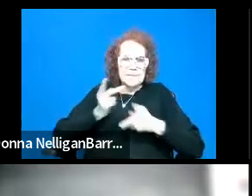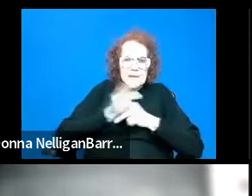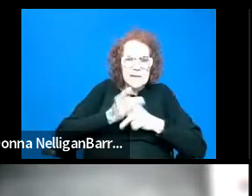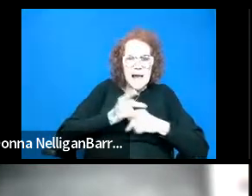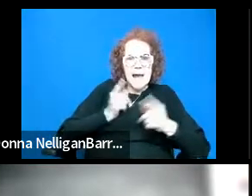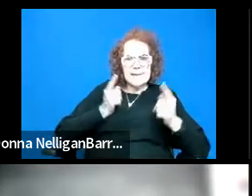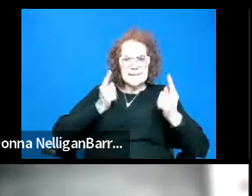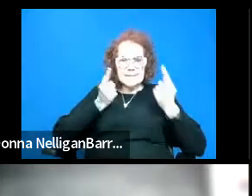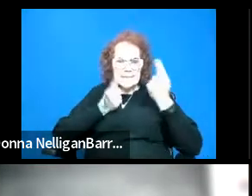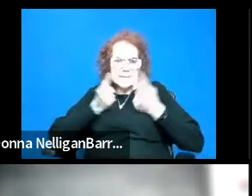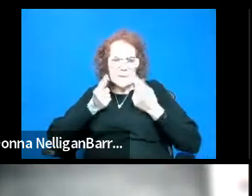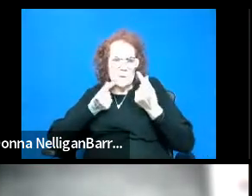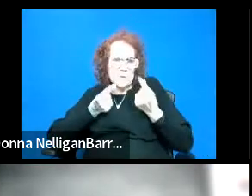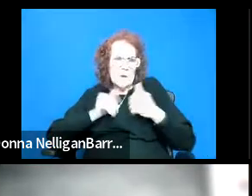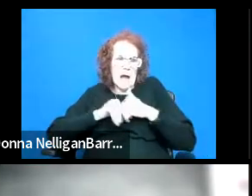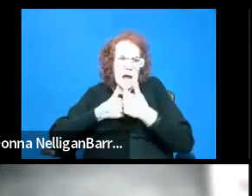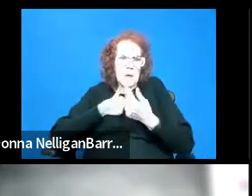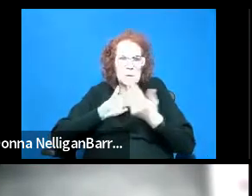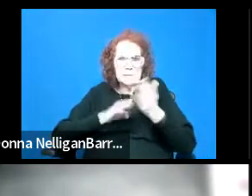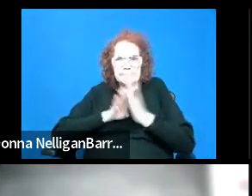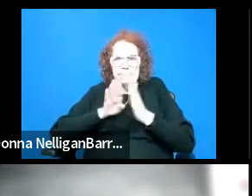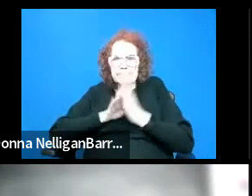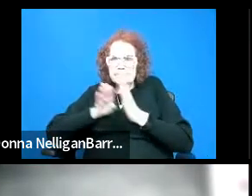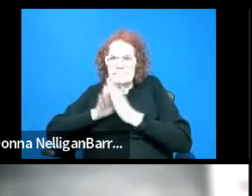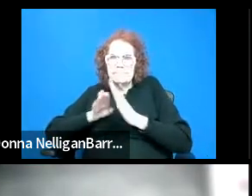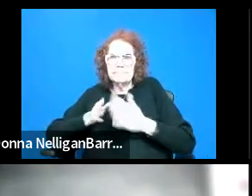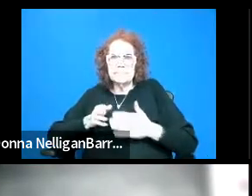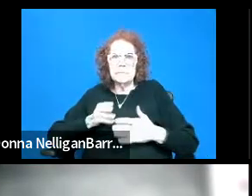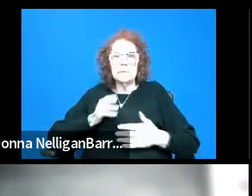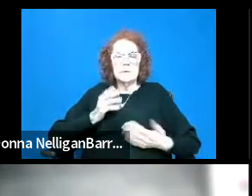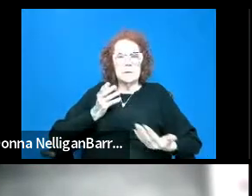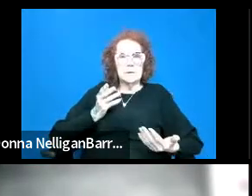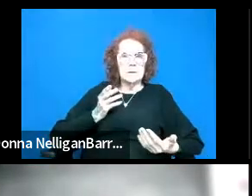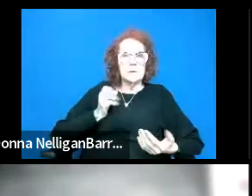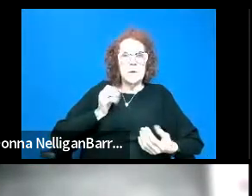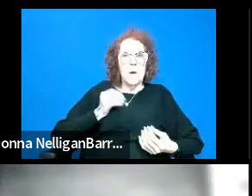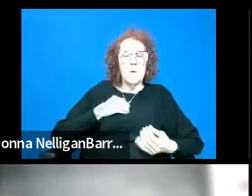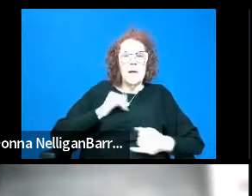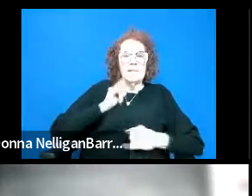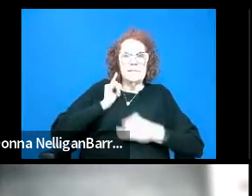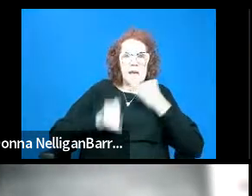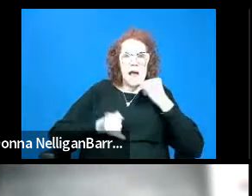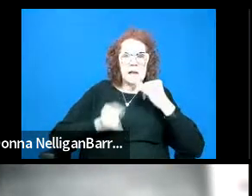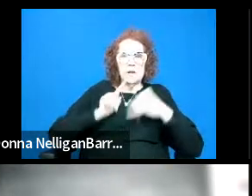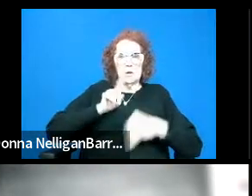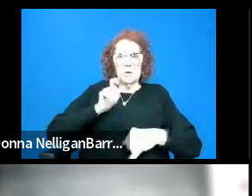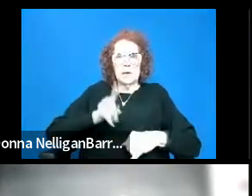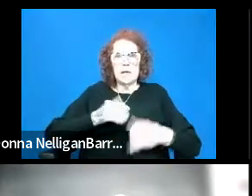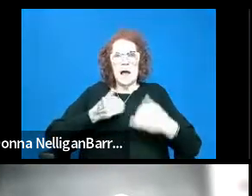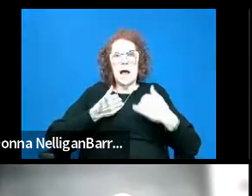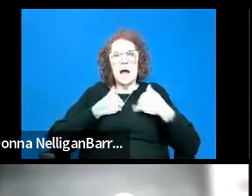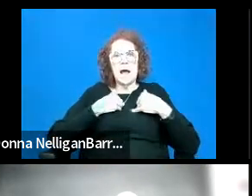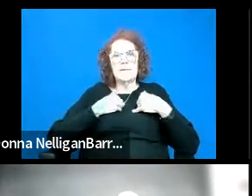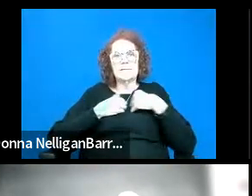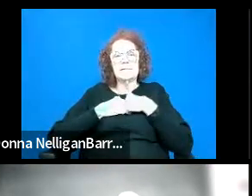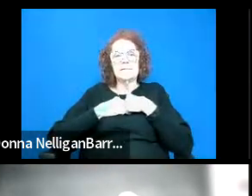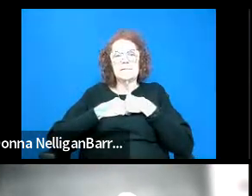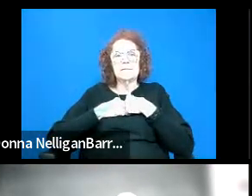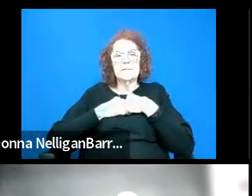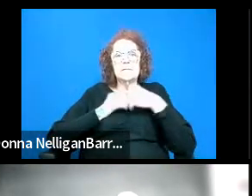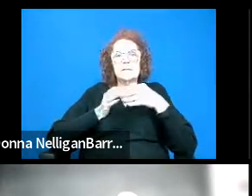space. So with that, is there any final questions? I know we have a public hearing very soon, a confirmation hearing, I should